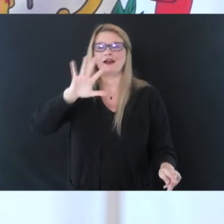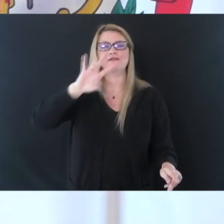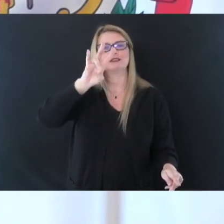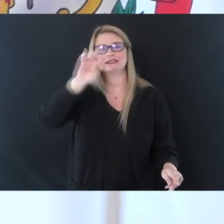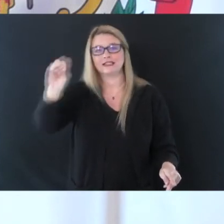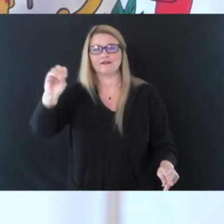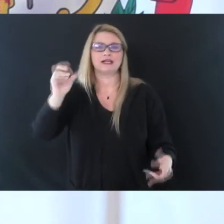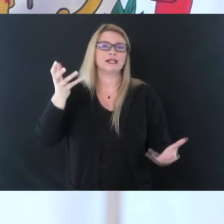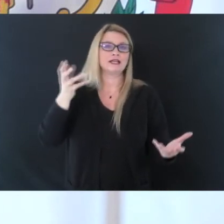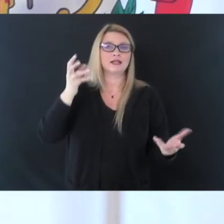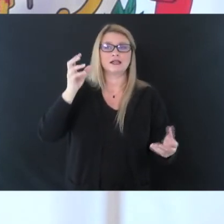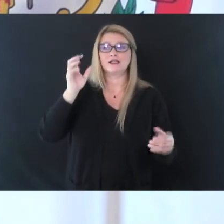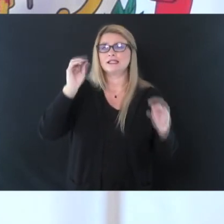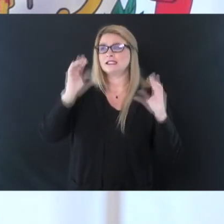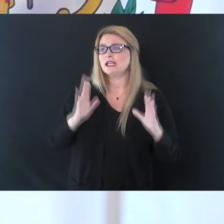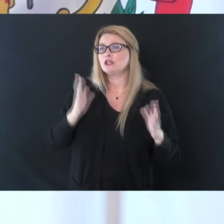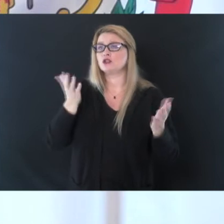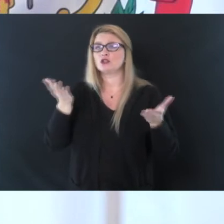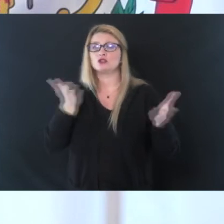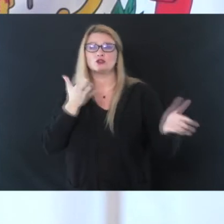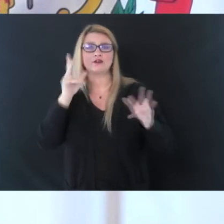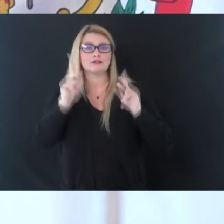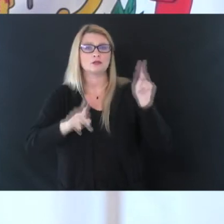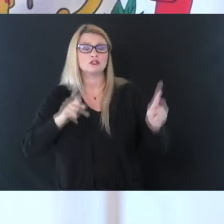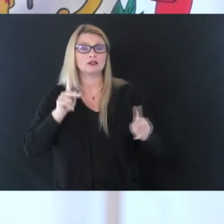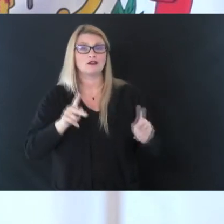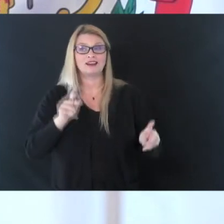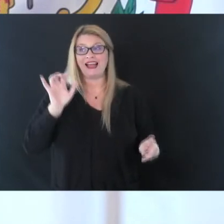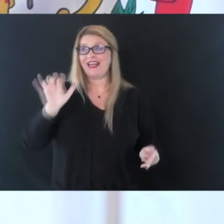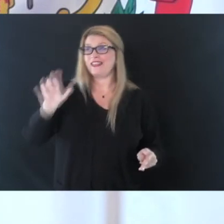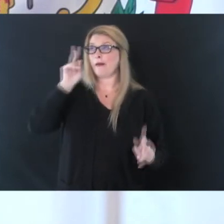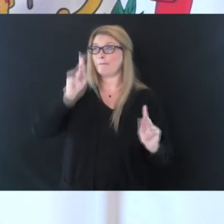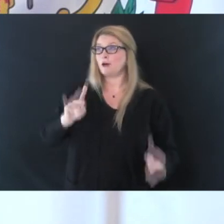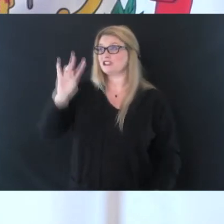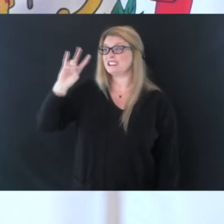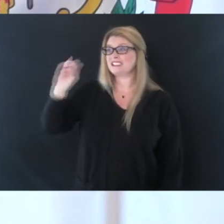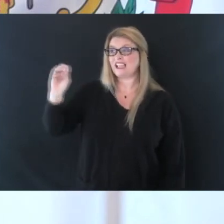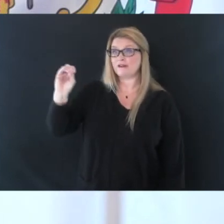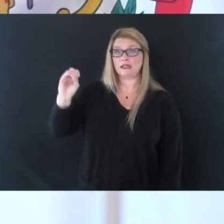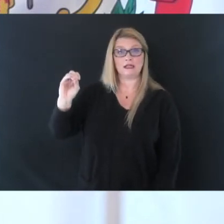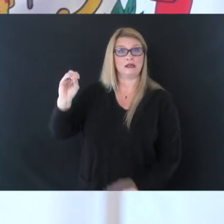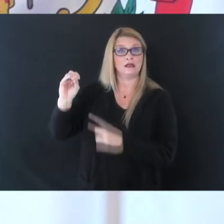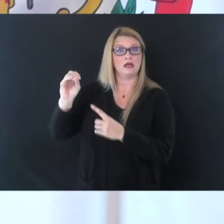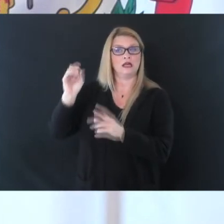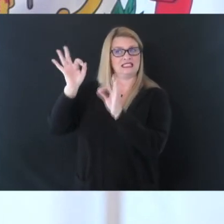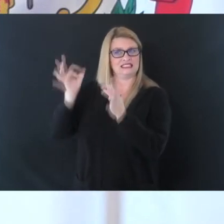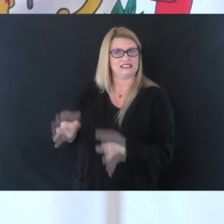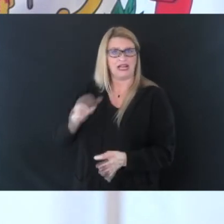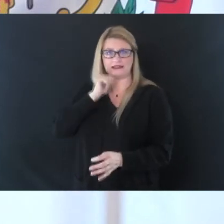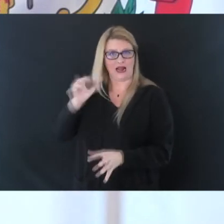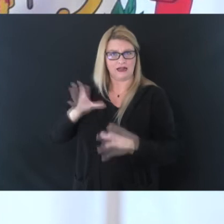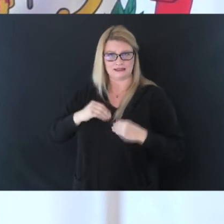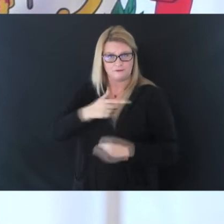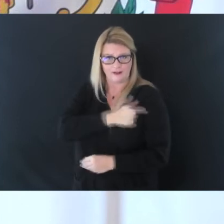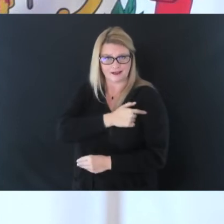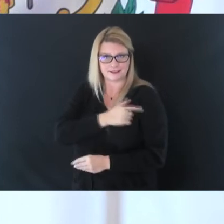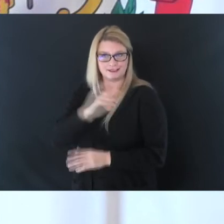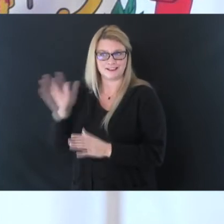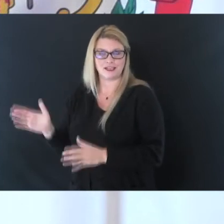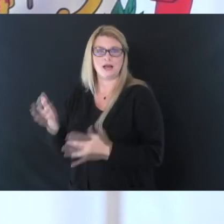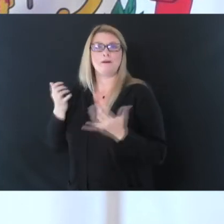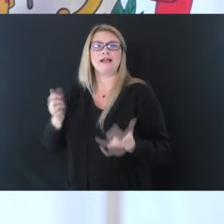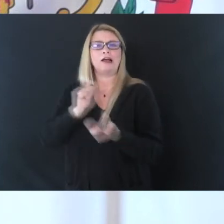teacher or a service personnel person? The person that's 70 decided not to take the vaccine, but now they're having